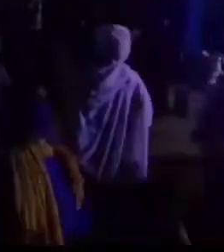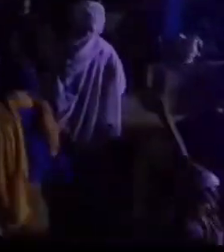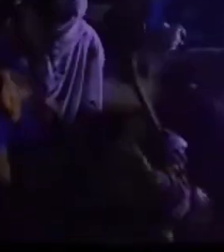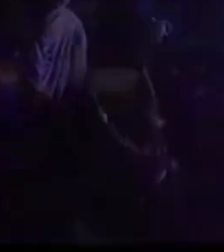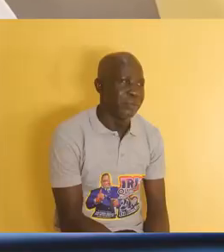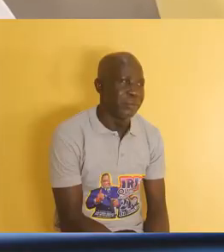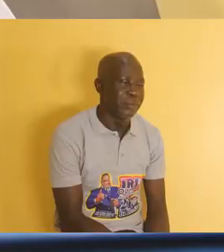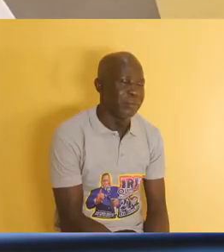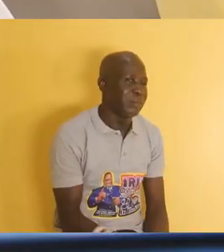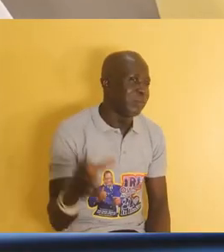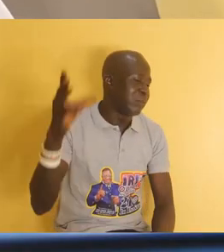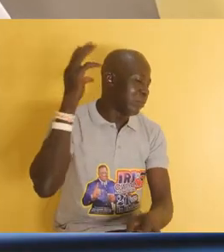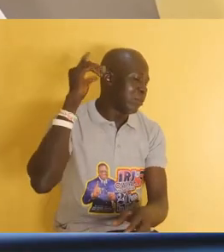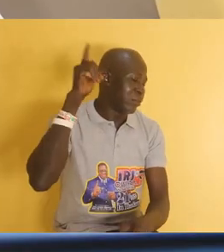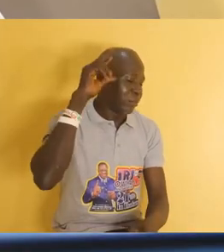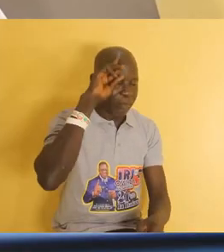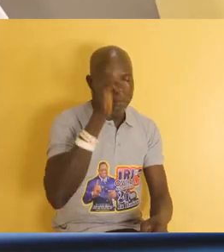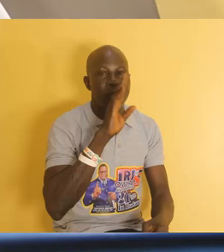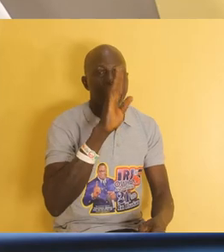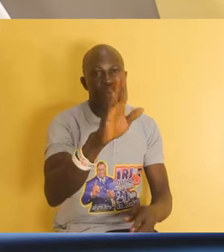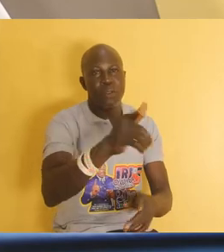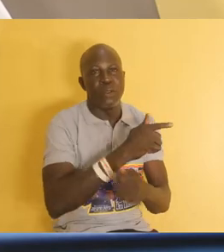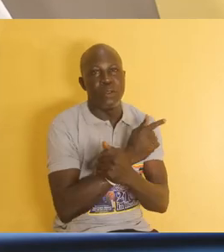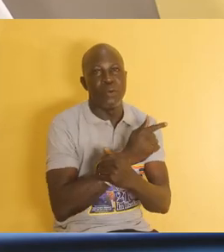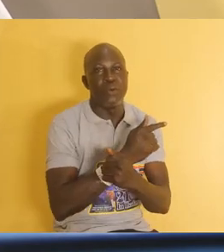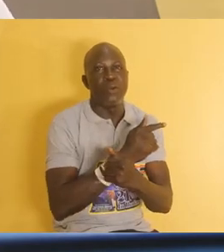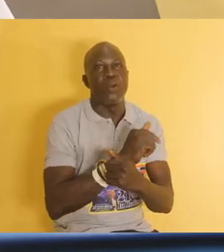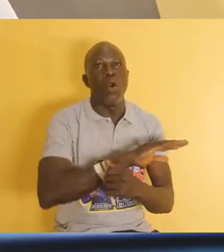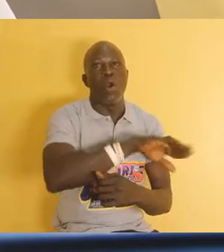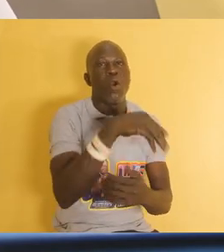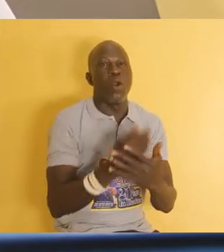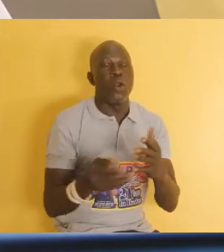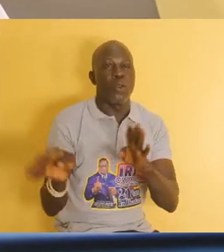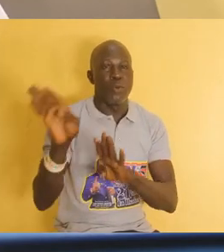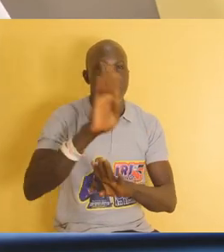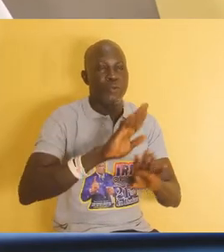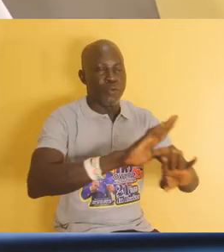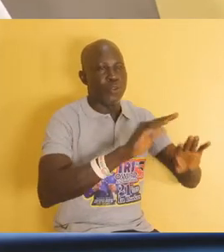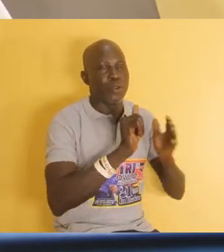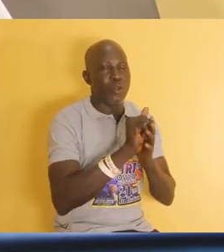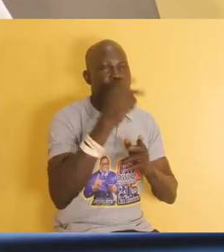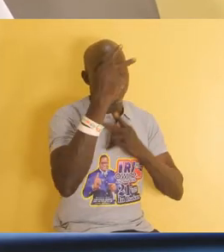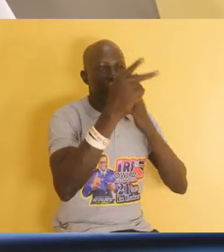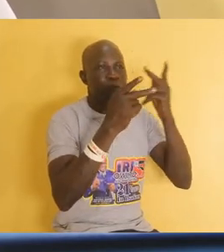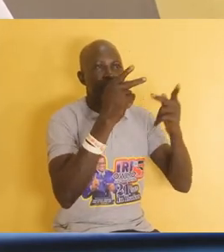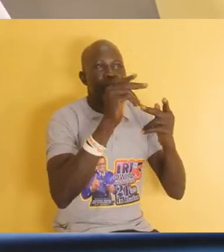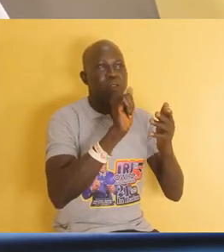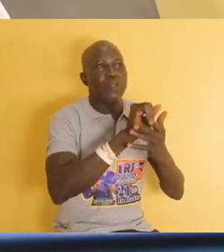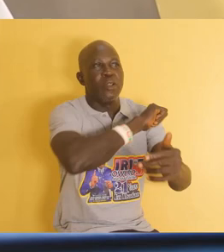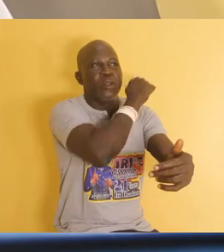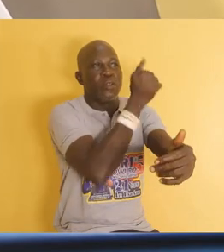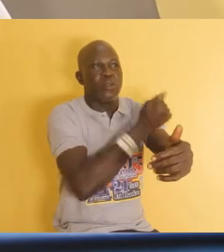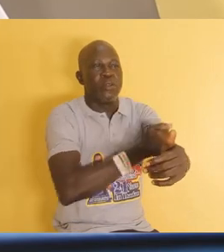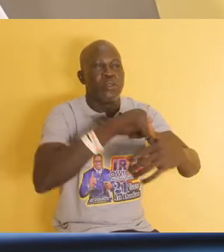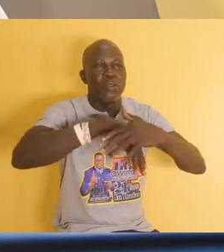kan gbogbo eyan fe listen to me beloved gbogbo agbara iran every forces of vision ase oju